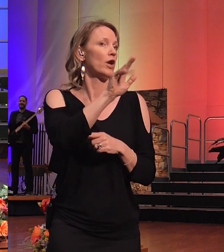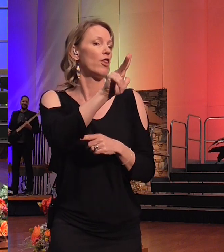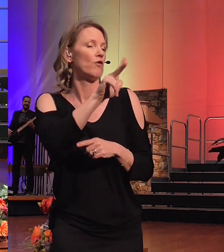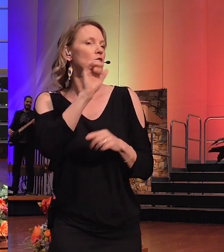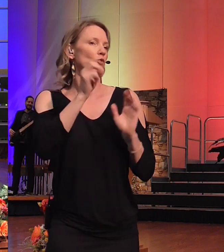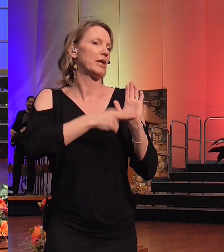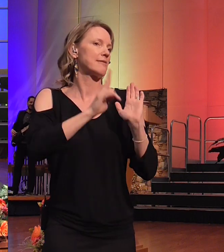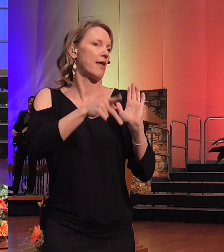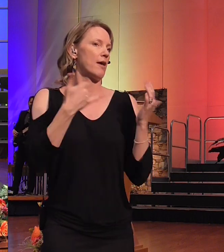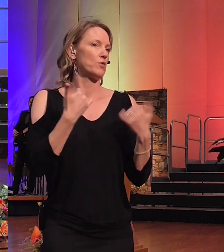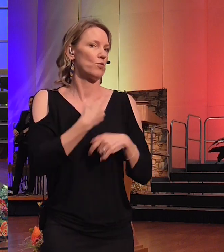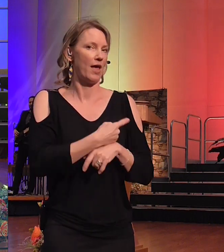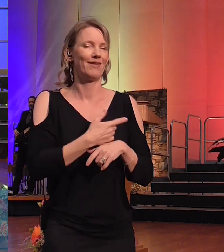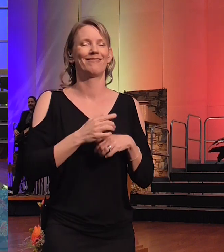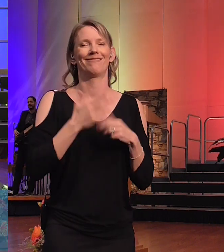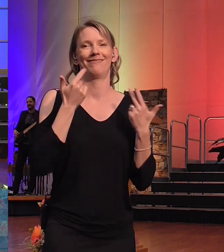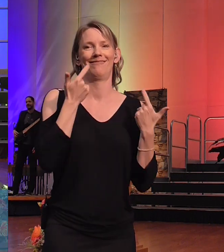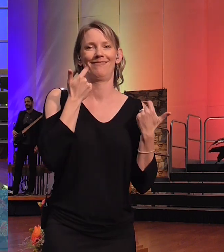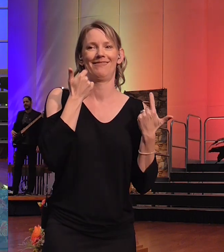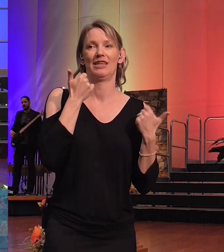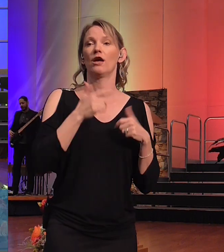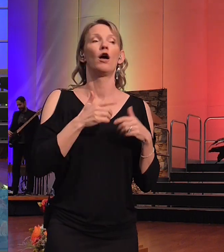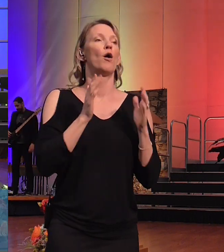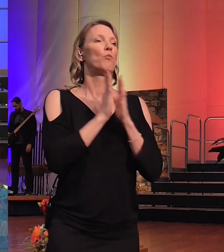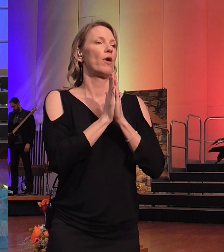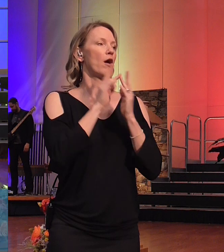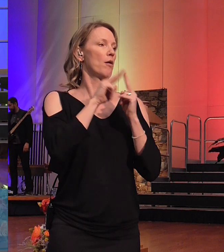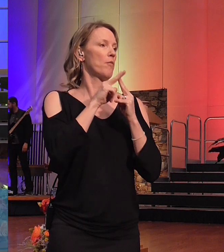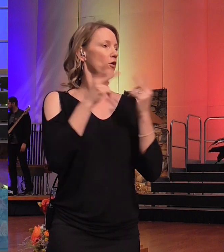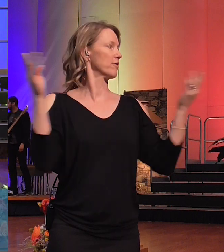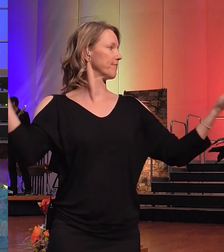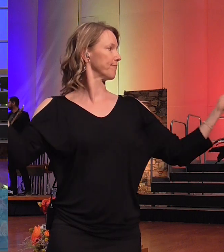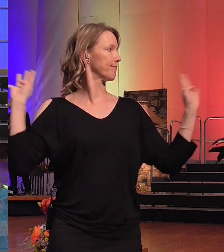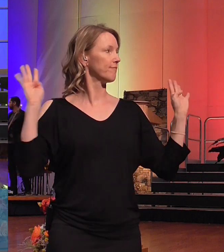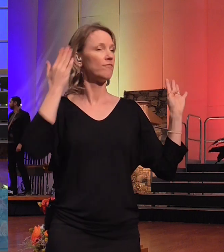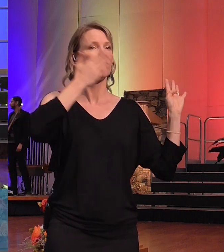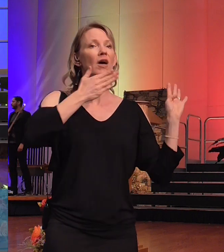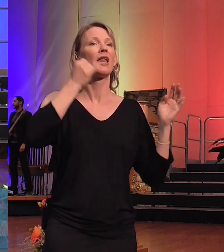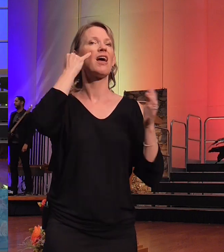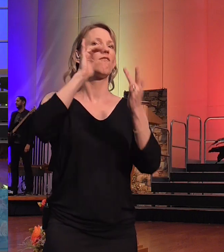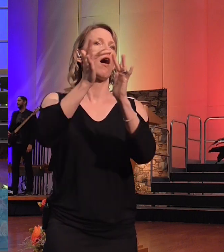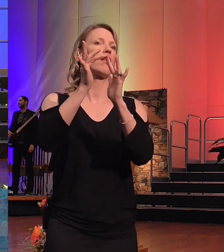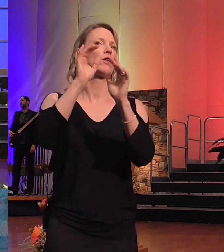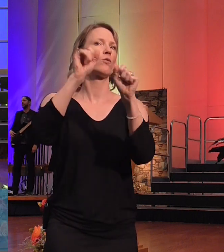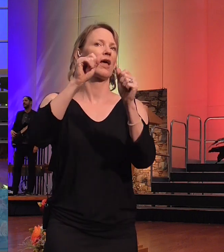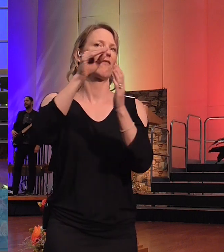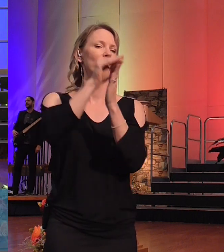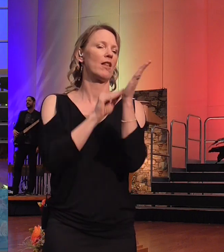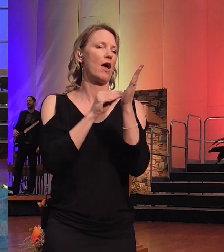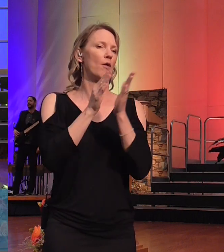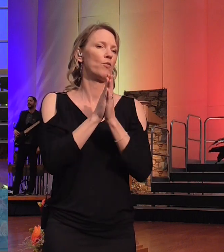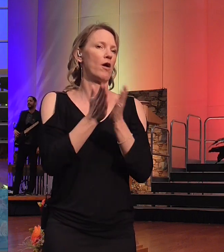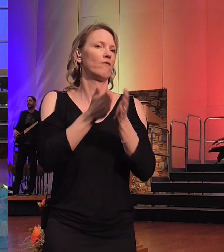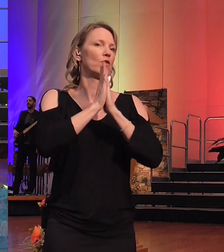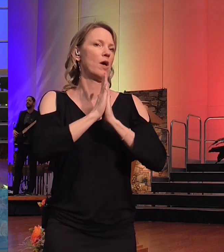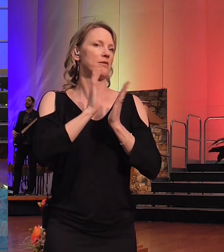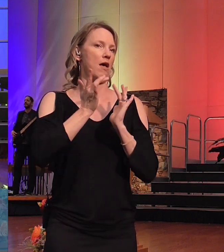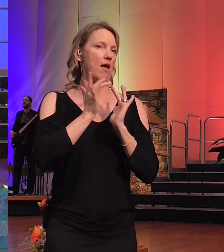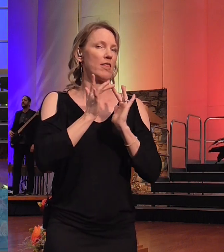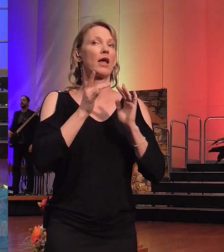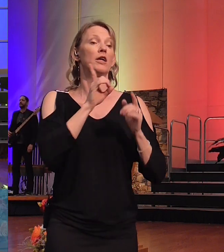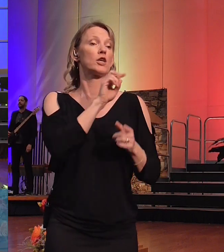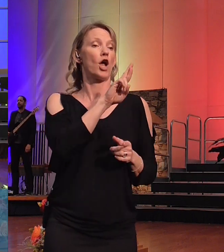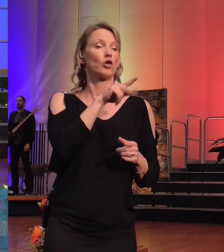Our practitioner prayer partners are here in front of the stage here to support you in affirmative prayer. If you're online, you can fill out a prayer request online.